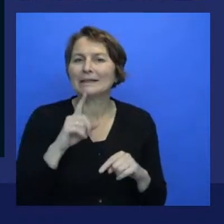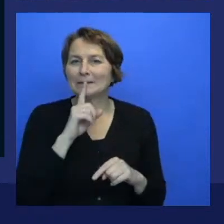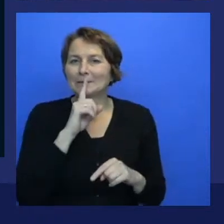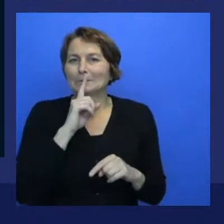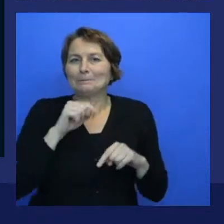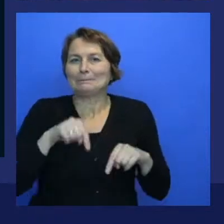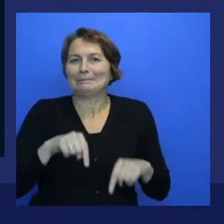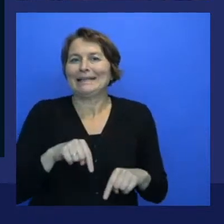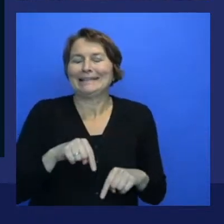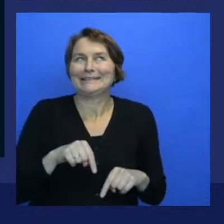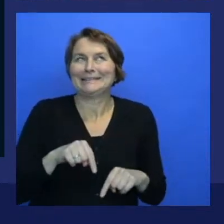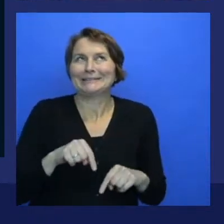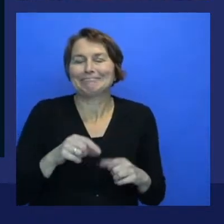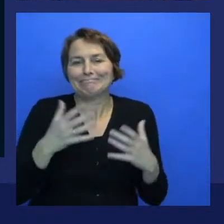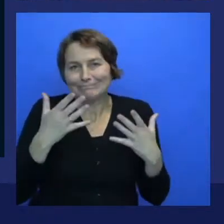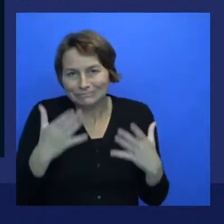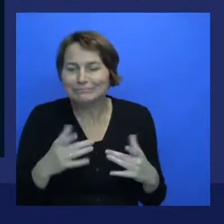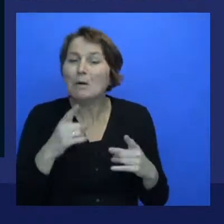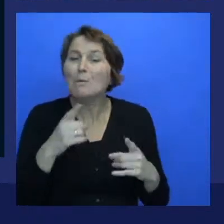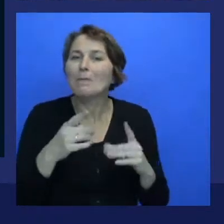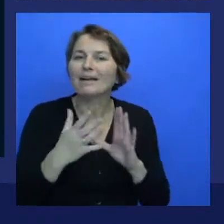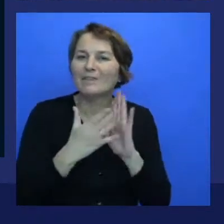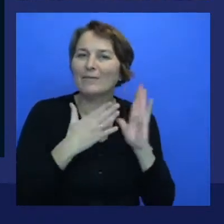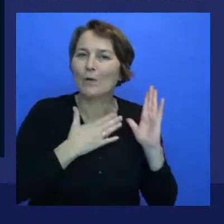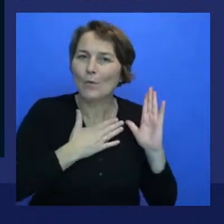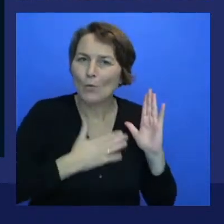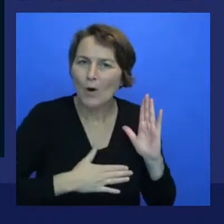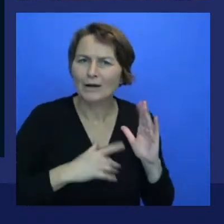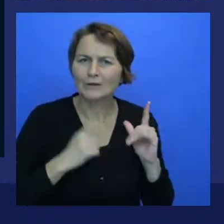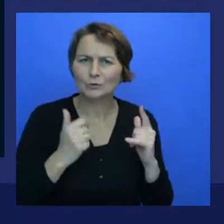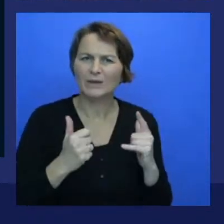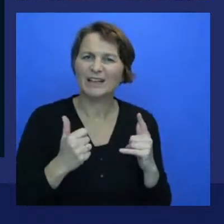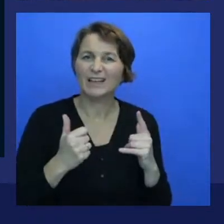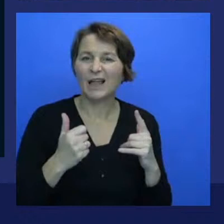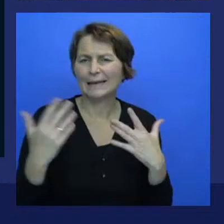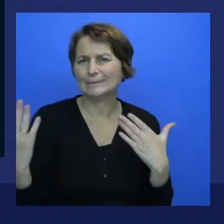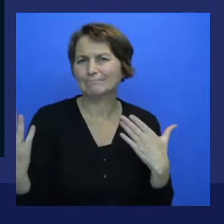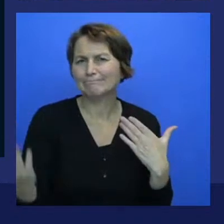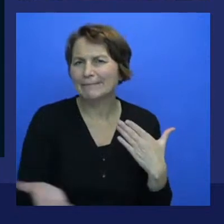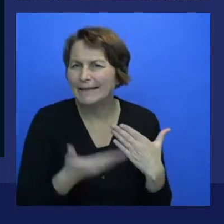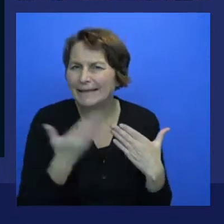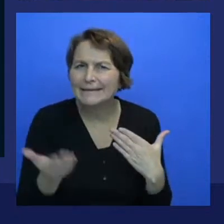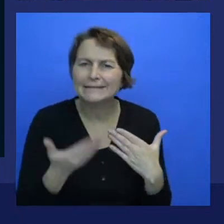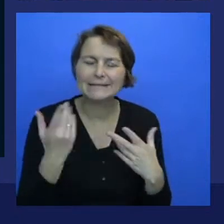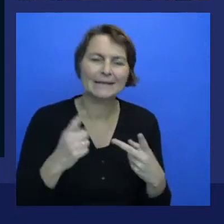like factories, machinery, and IoT